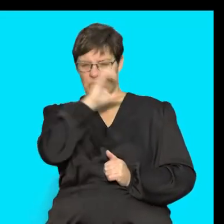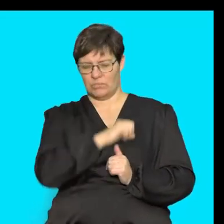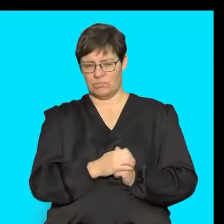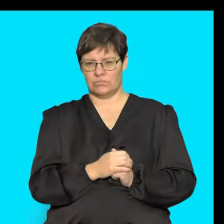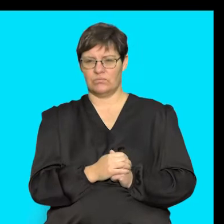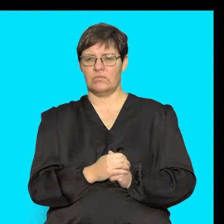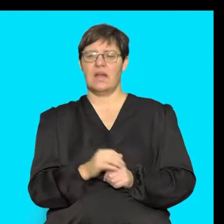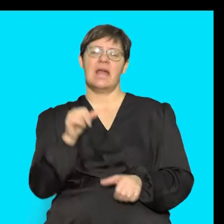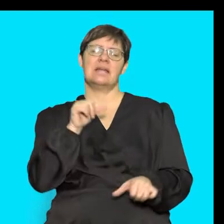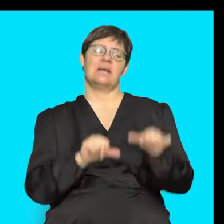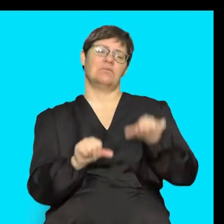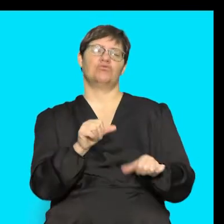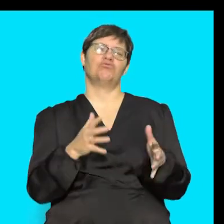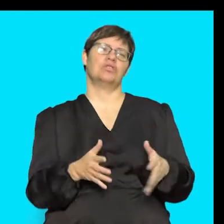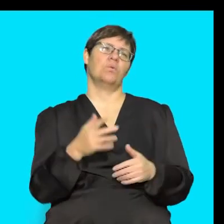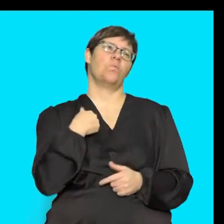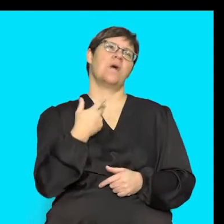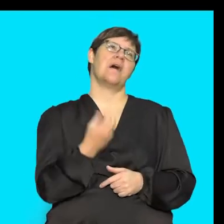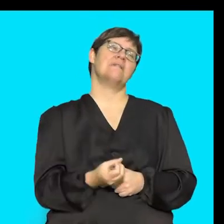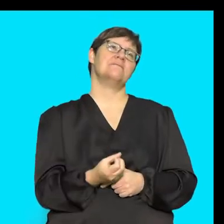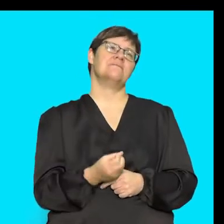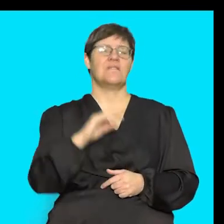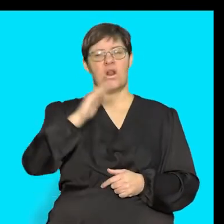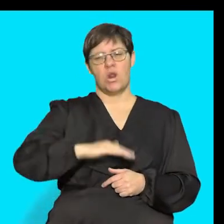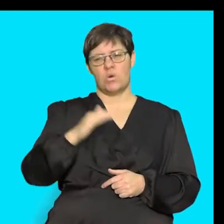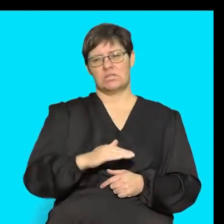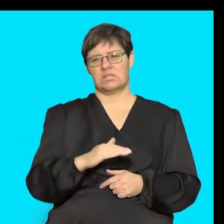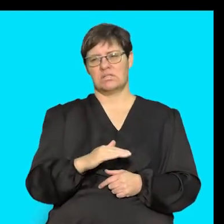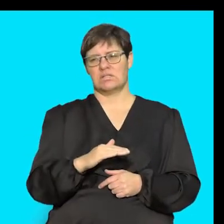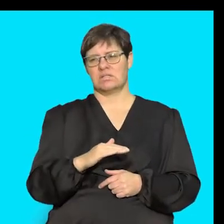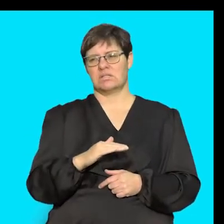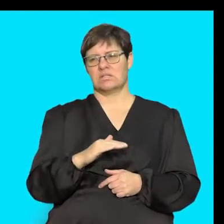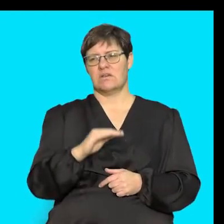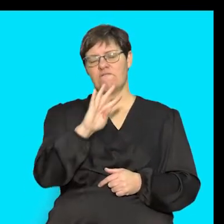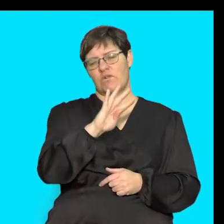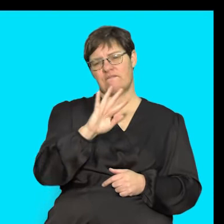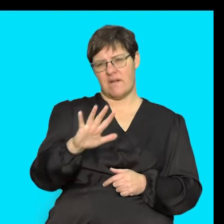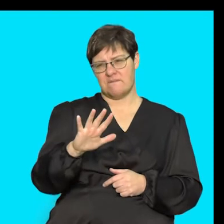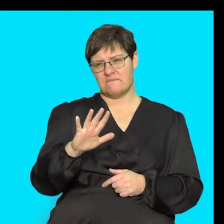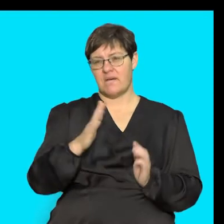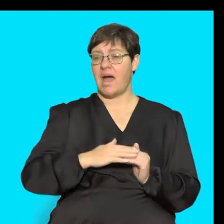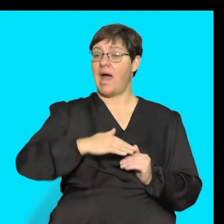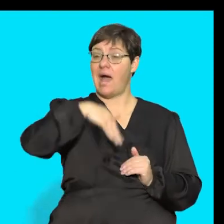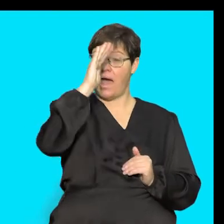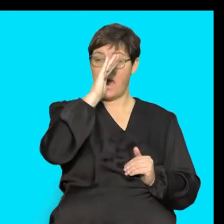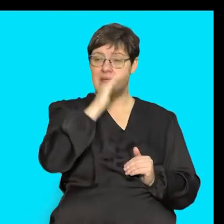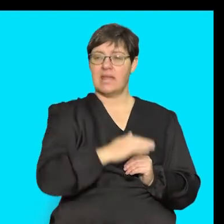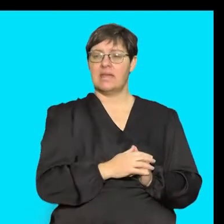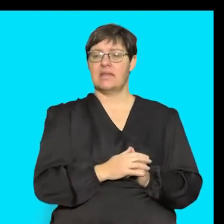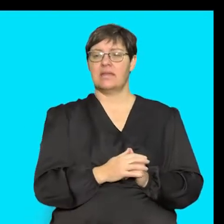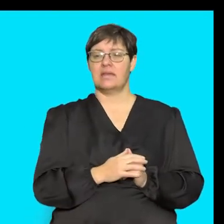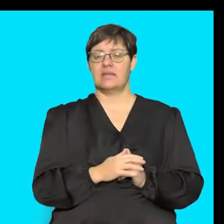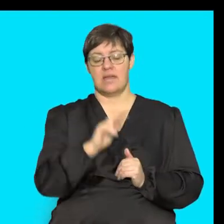okay, so we have chemistry, we have the lowest is 45 and the highest